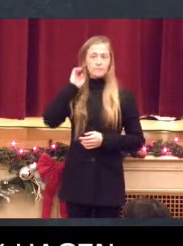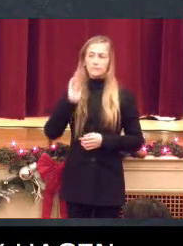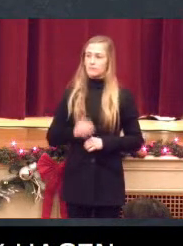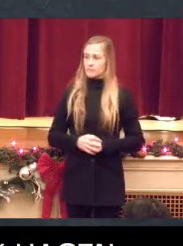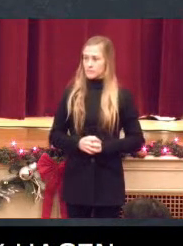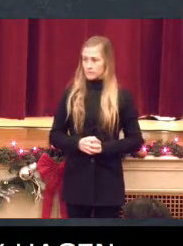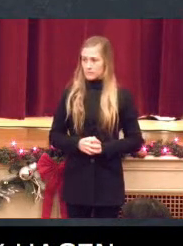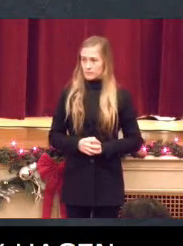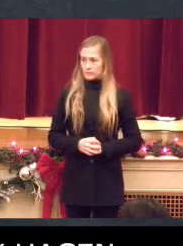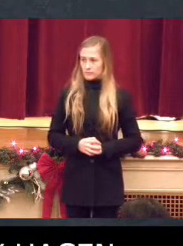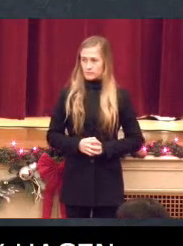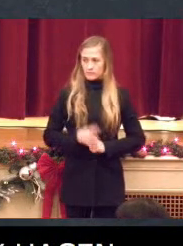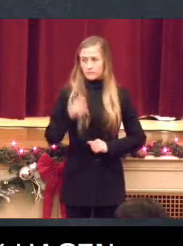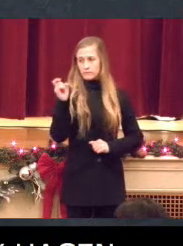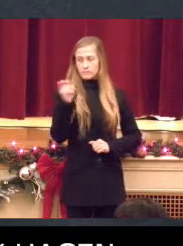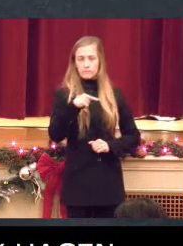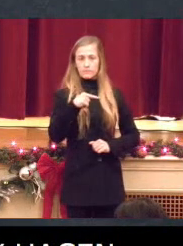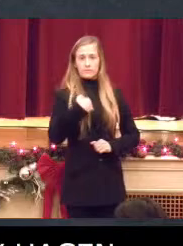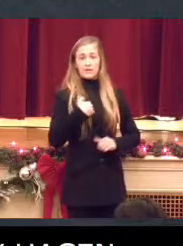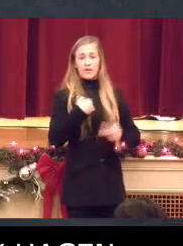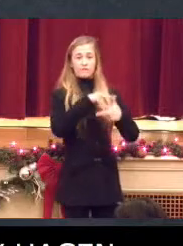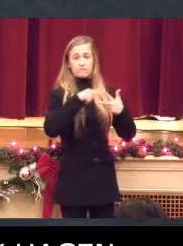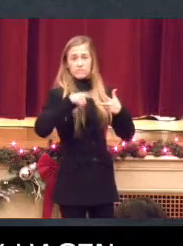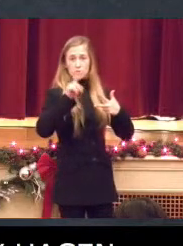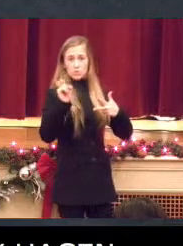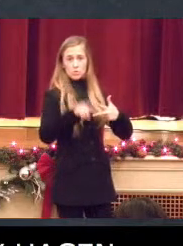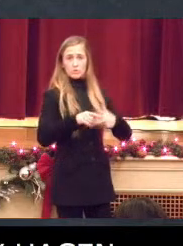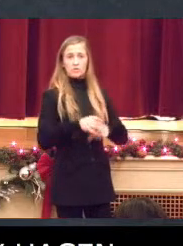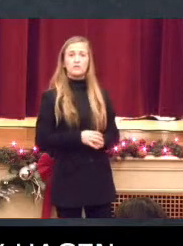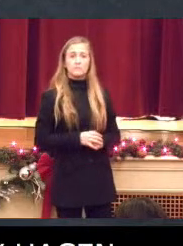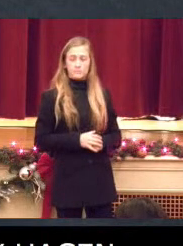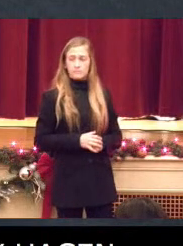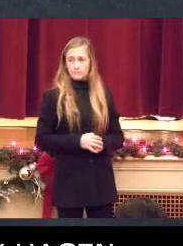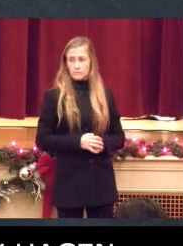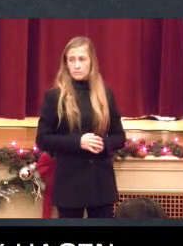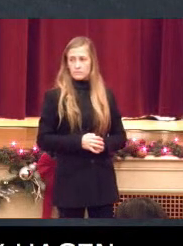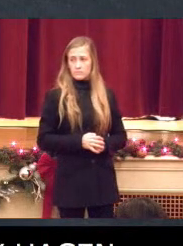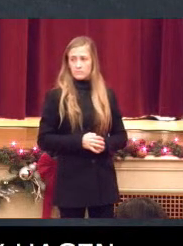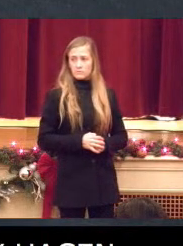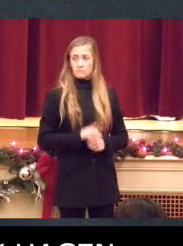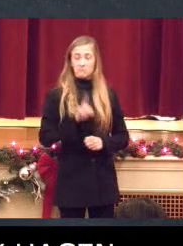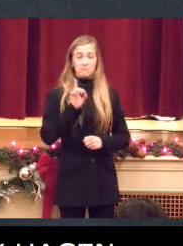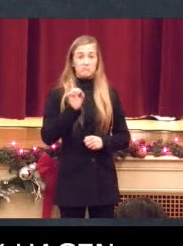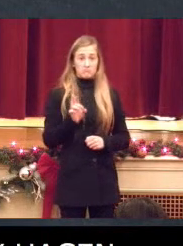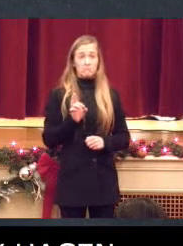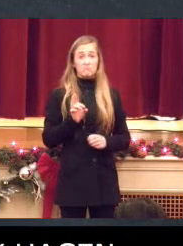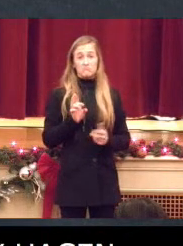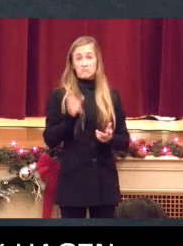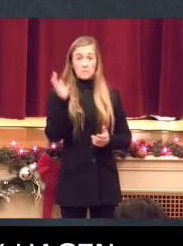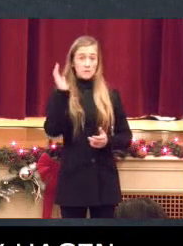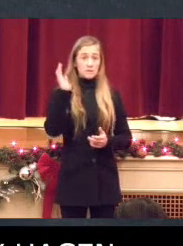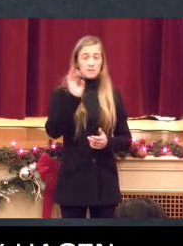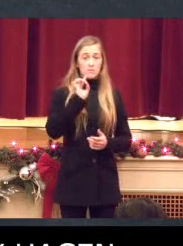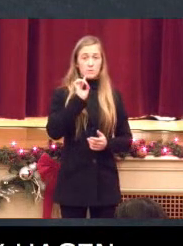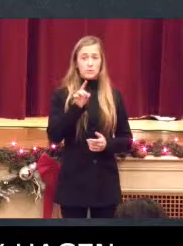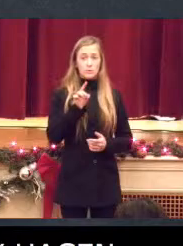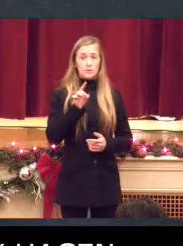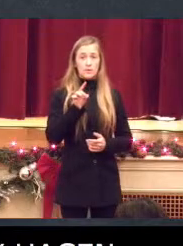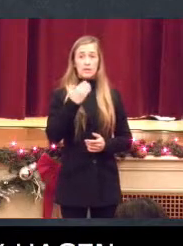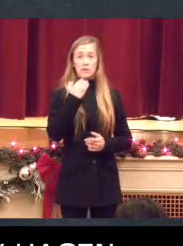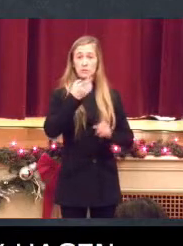I literally have 3 questions. This sounds very